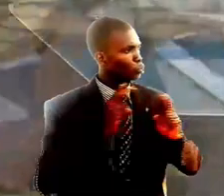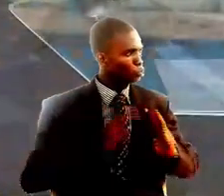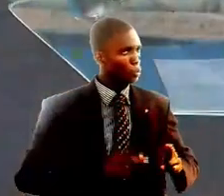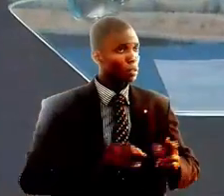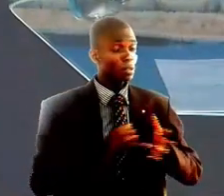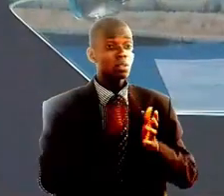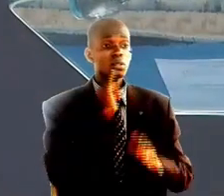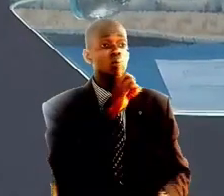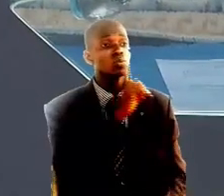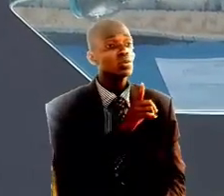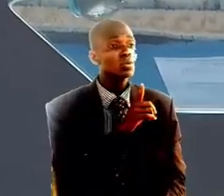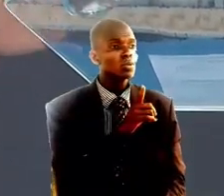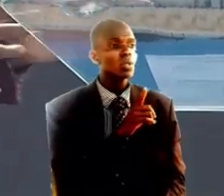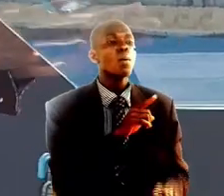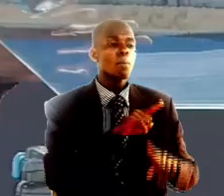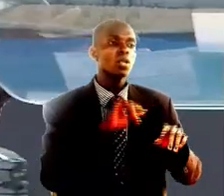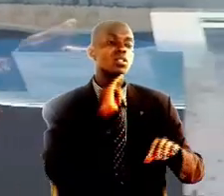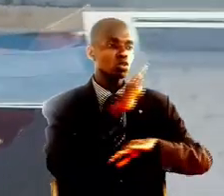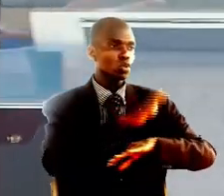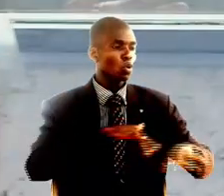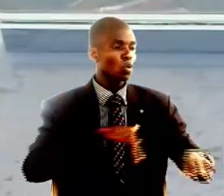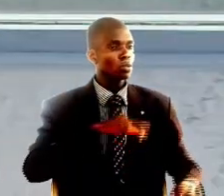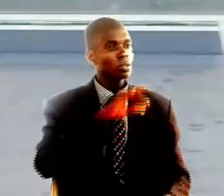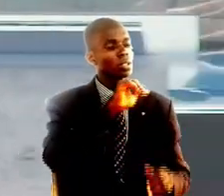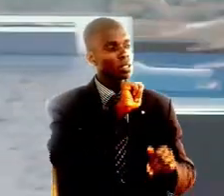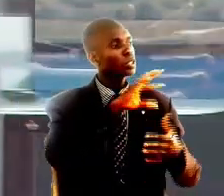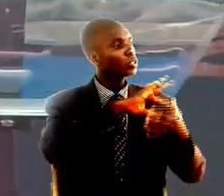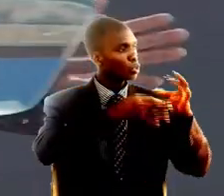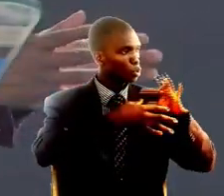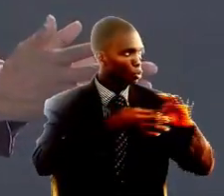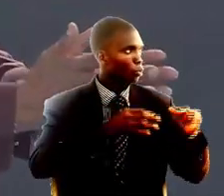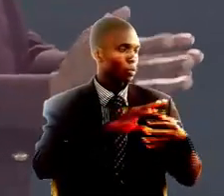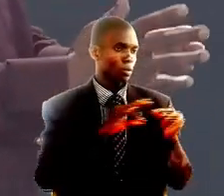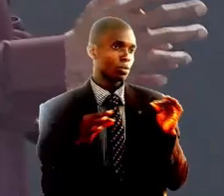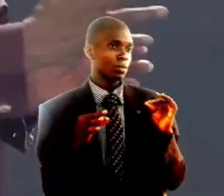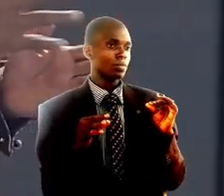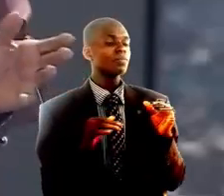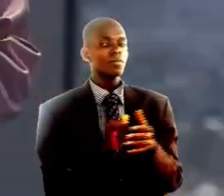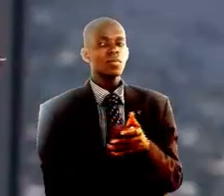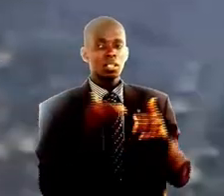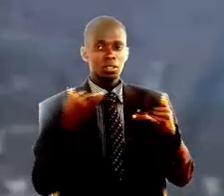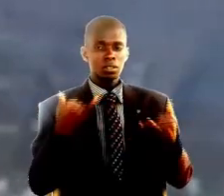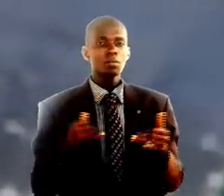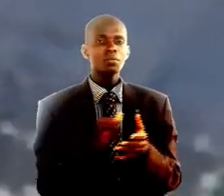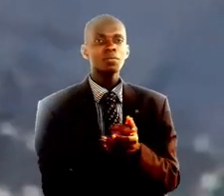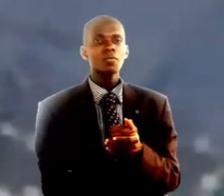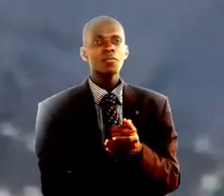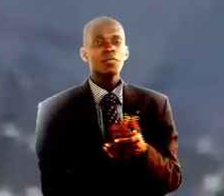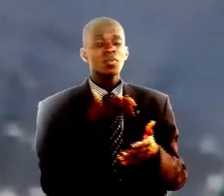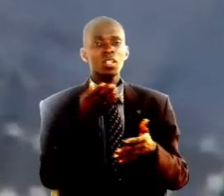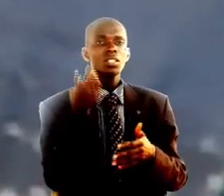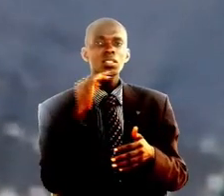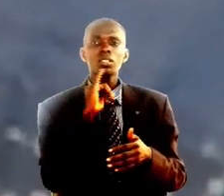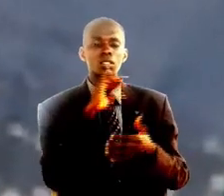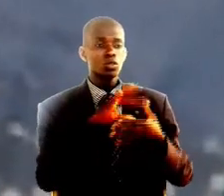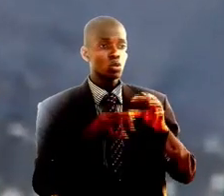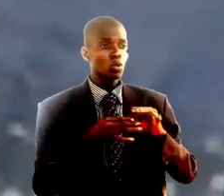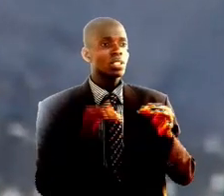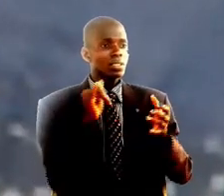use some of those fables. There's a little kite. And this kite saw a big